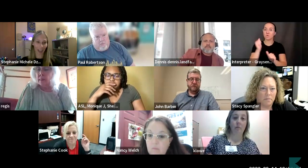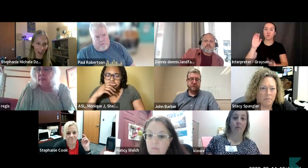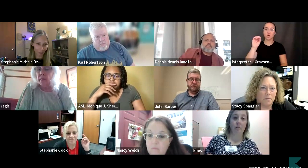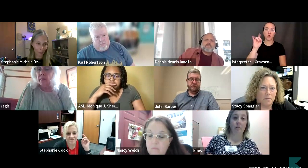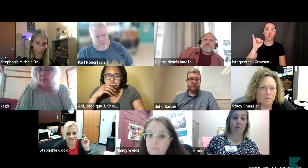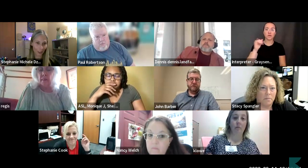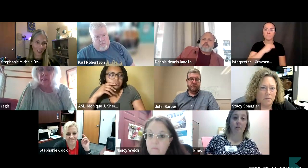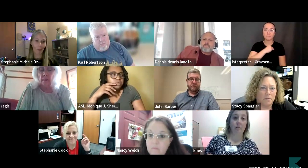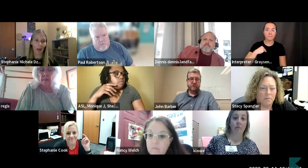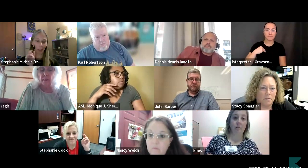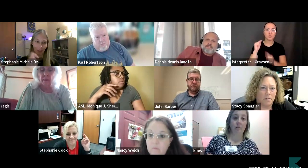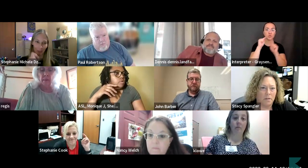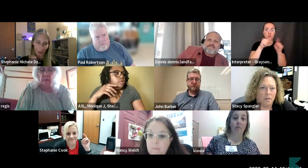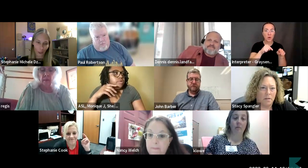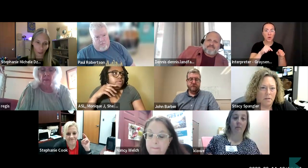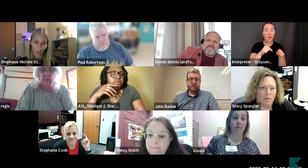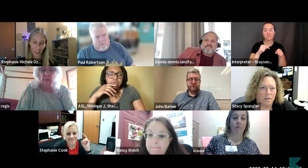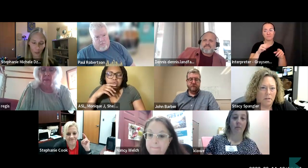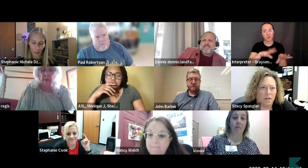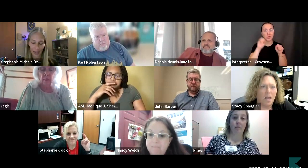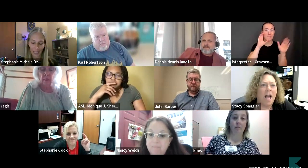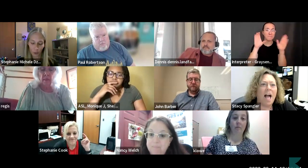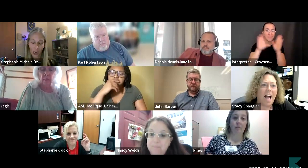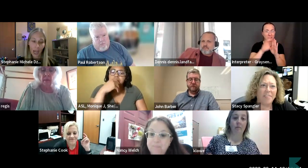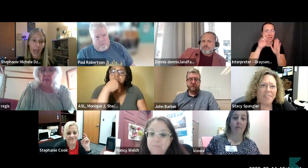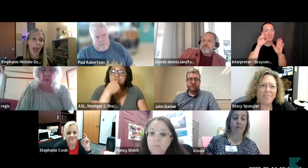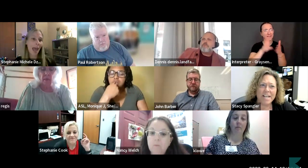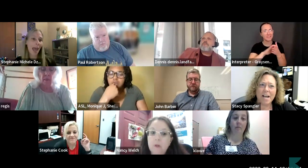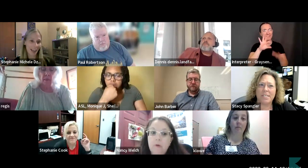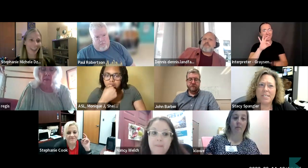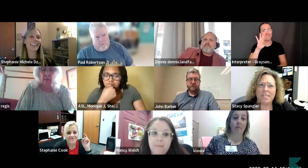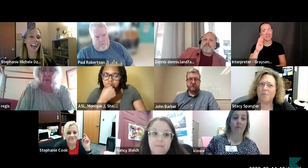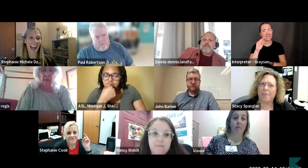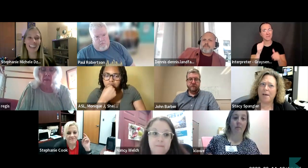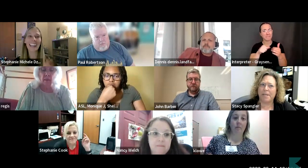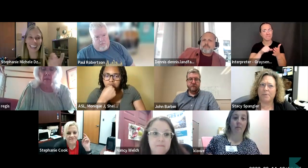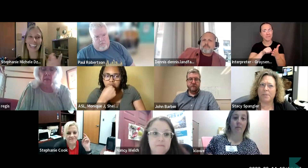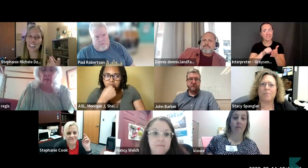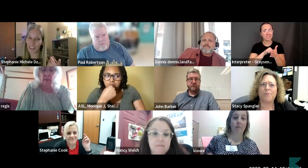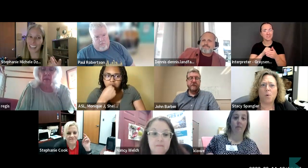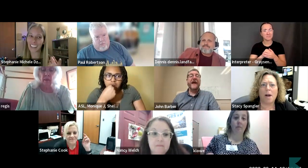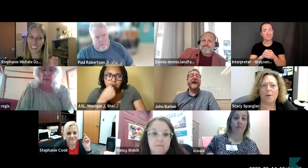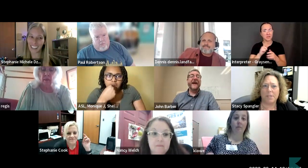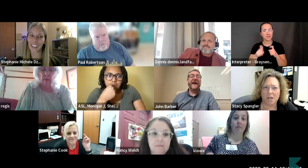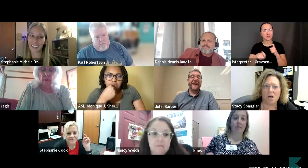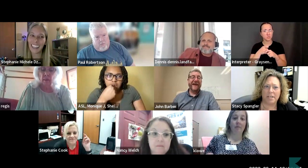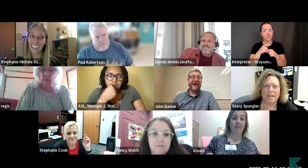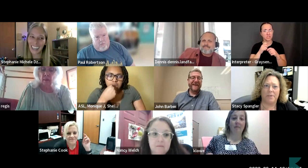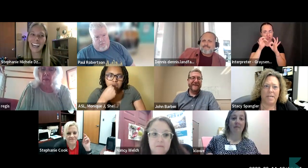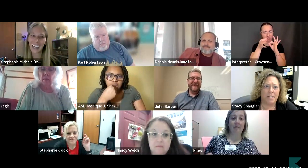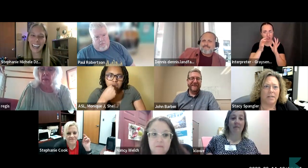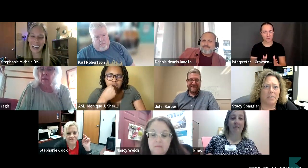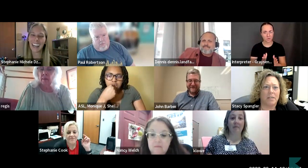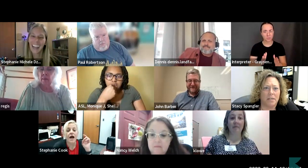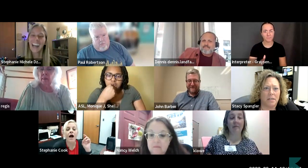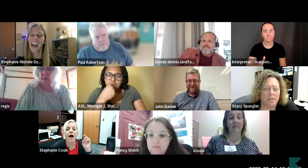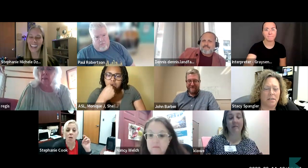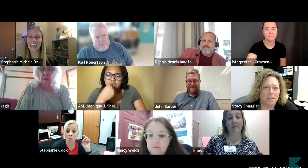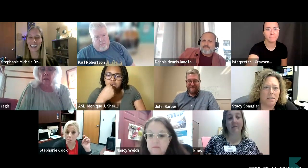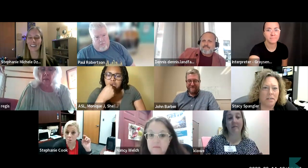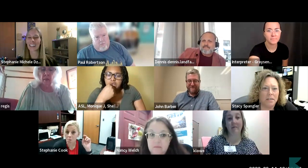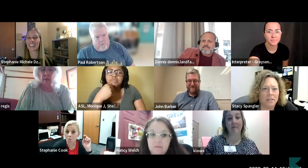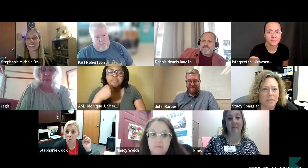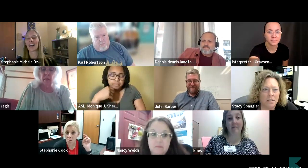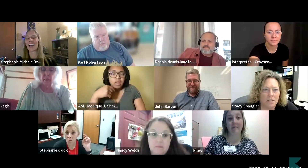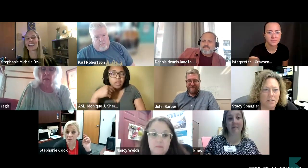a picture afterwards. I believe it's on the Codi Facebook page. I think I was there for that, but it was before I was on Codi.